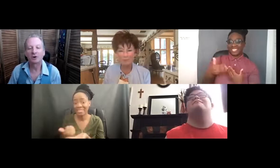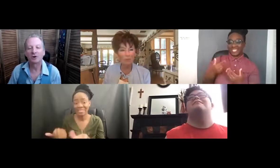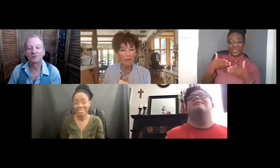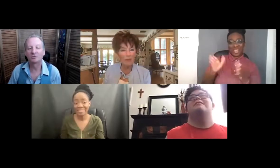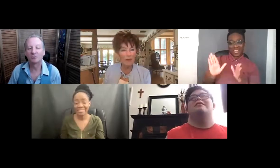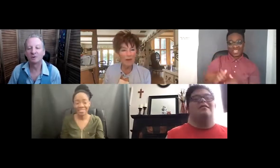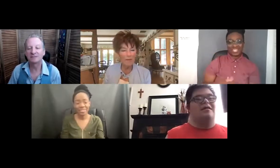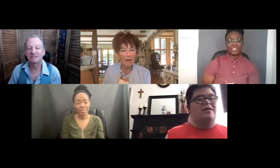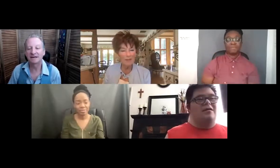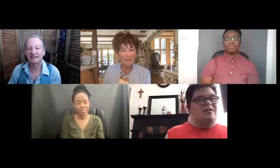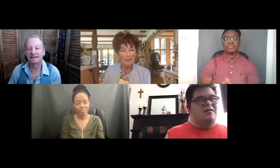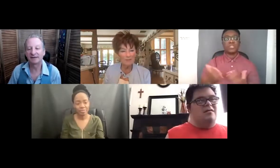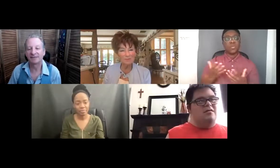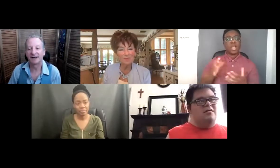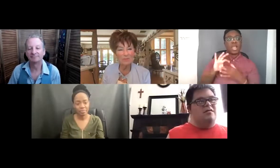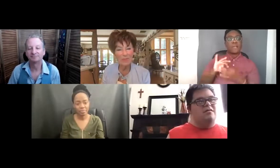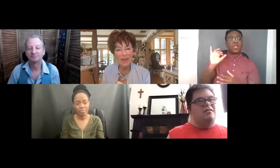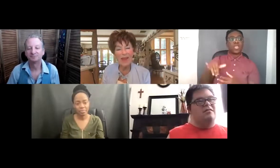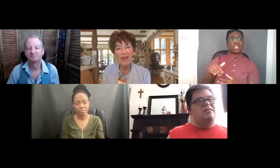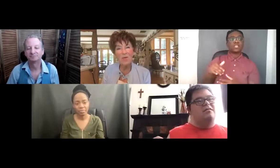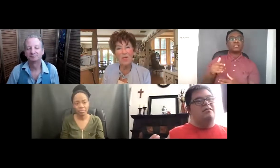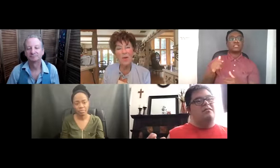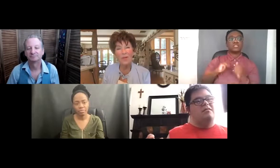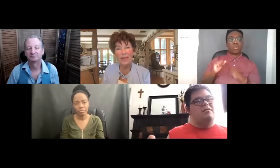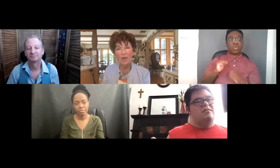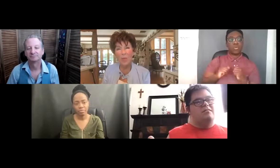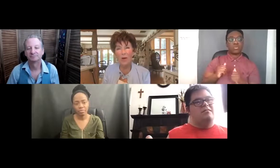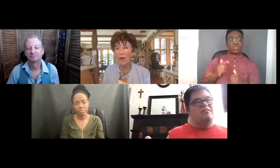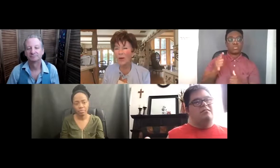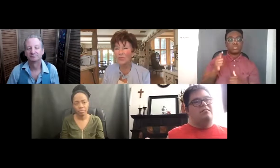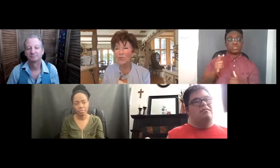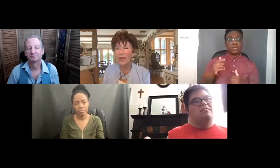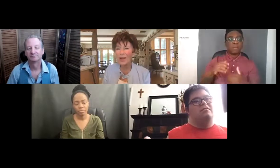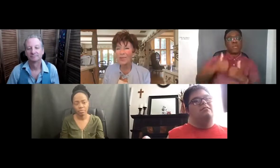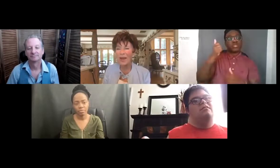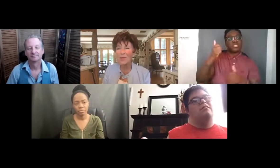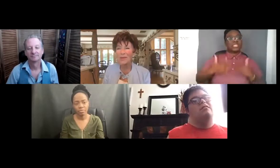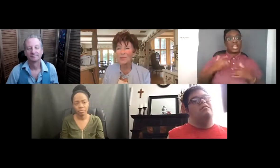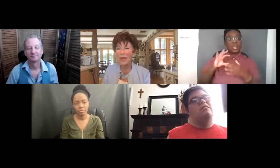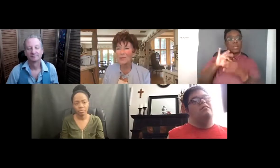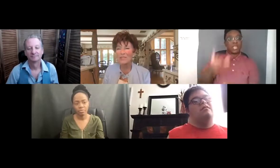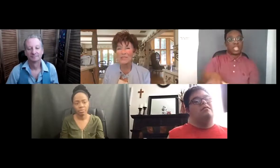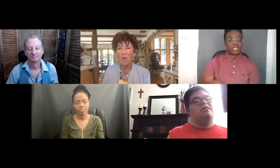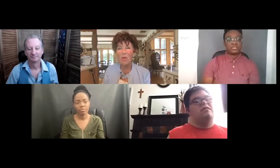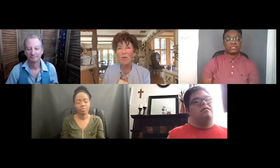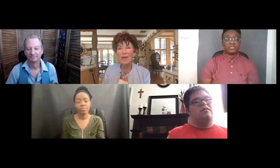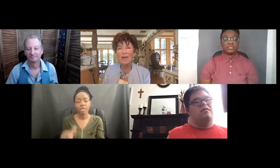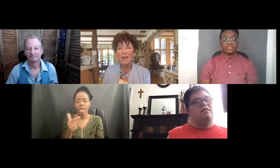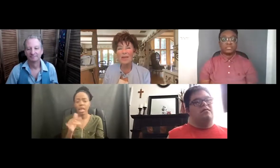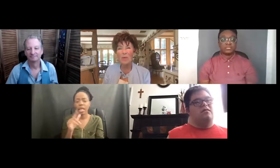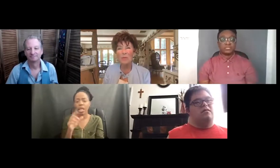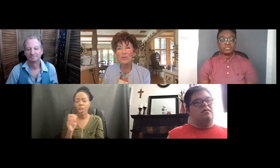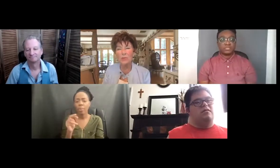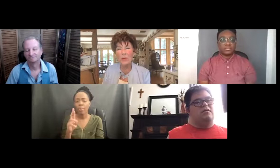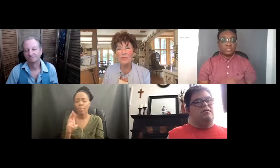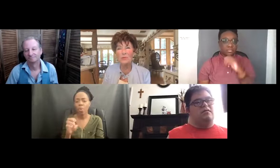Gilmore Girls? What was exciting about that? Oh, the Gilmore Girls. That was so, you know,